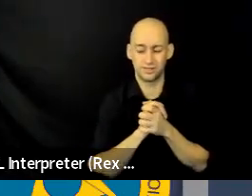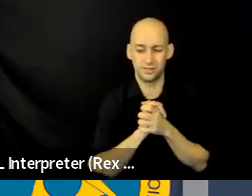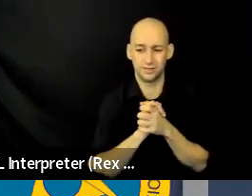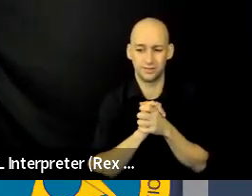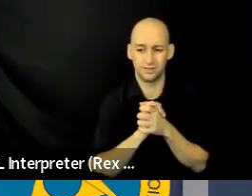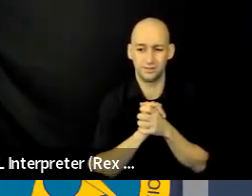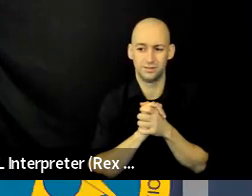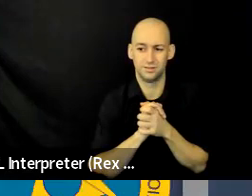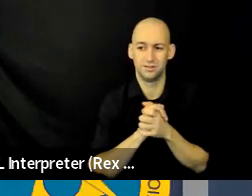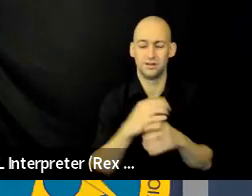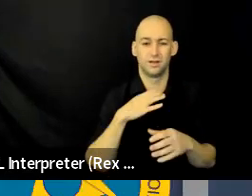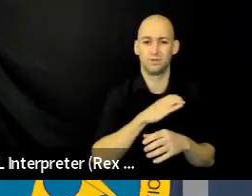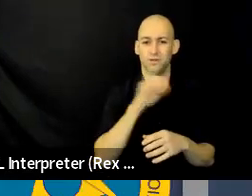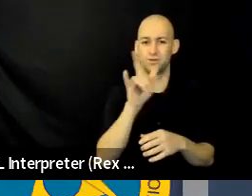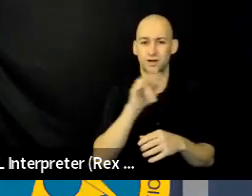Commissioner Liu?